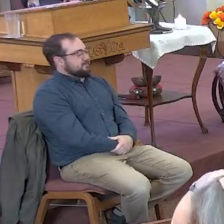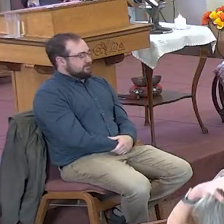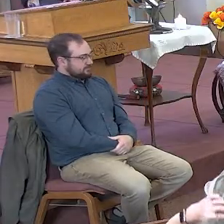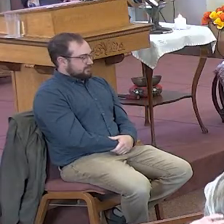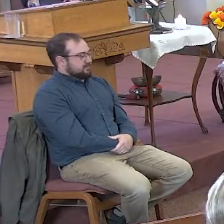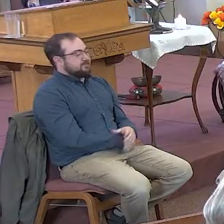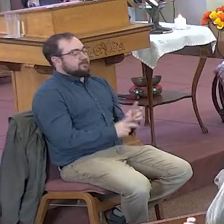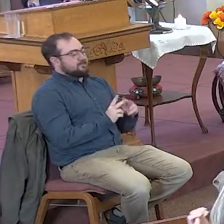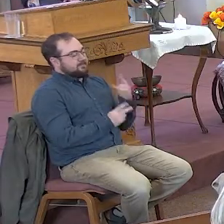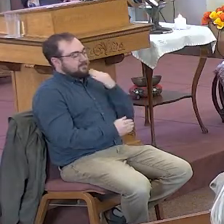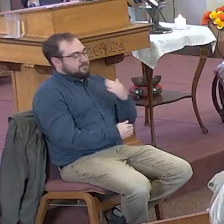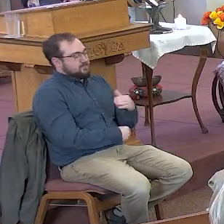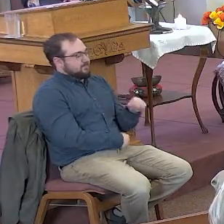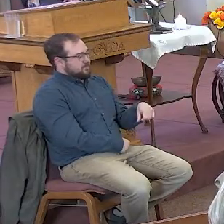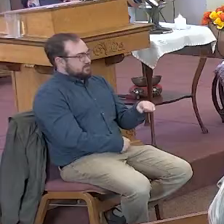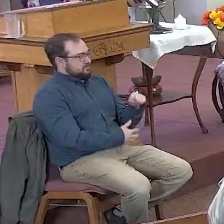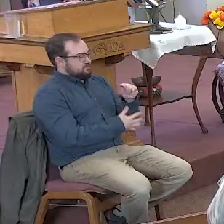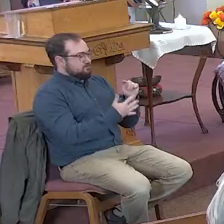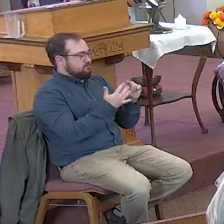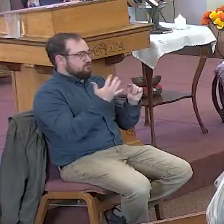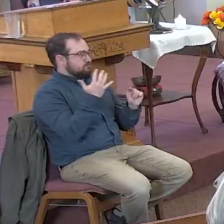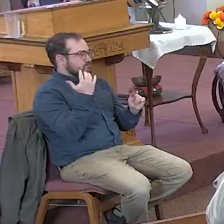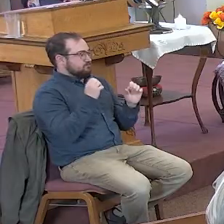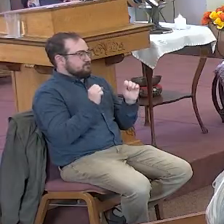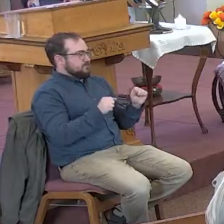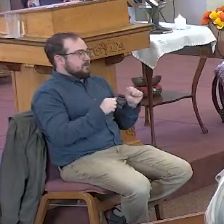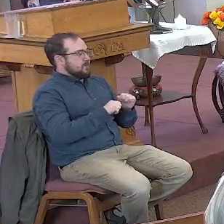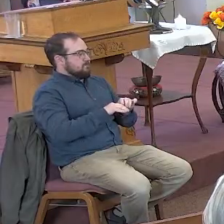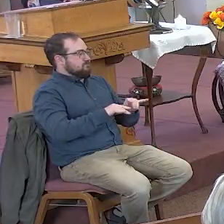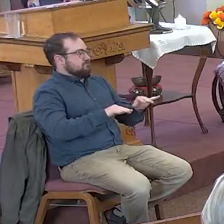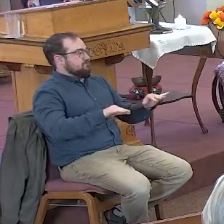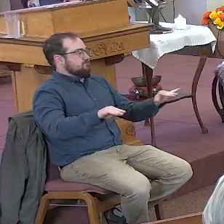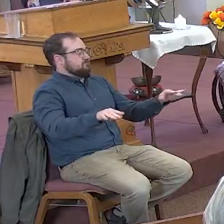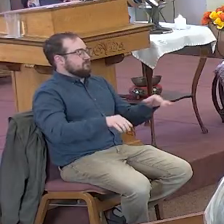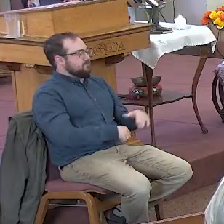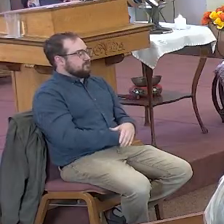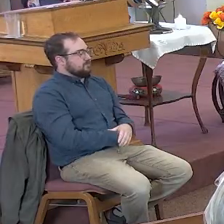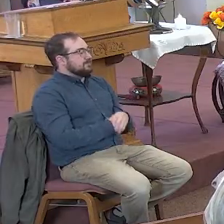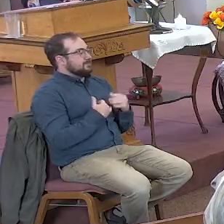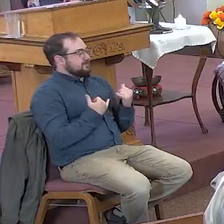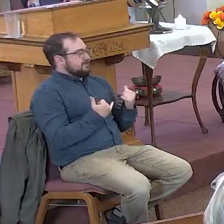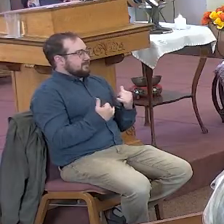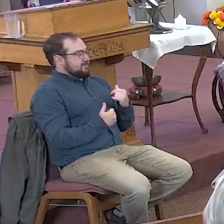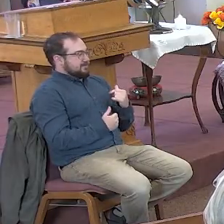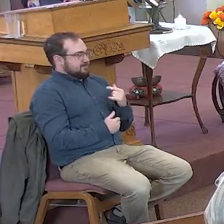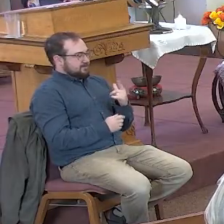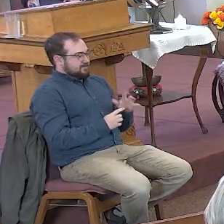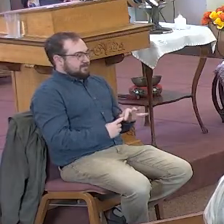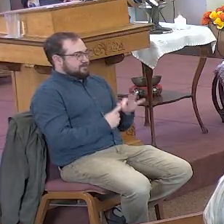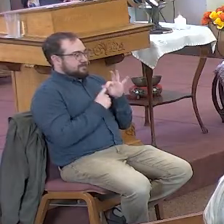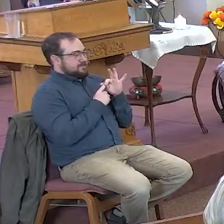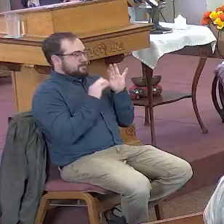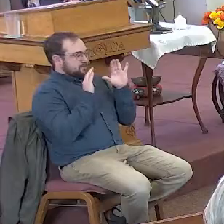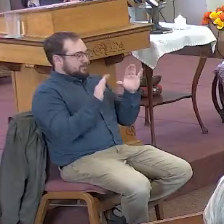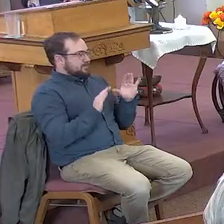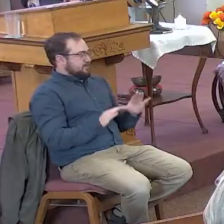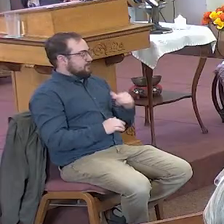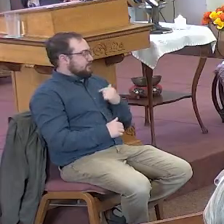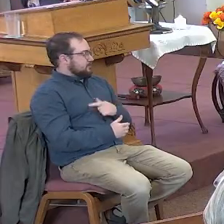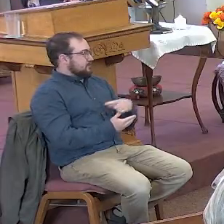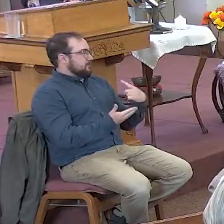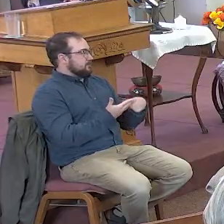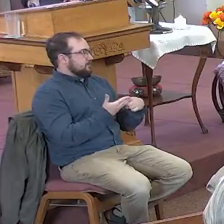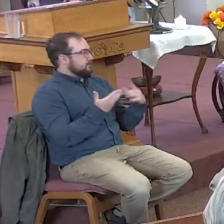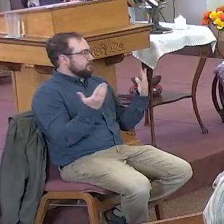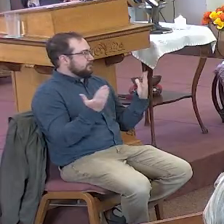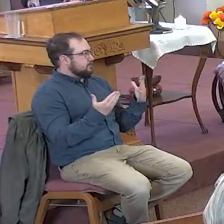trees. Very good. Yeah, there's lots of things that can flourish. And of course, today is a very special Sunday, and we're talking